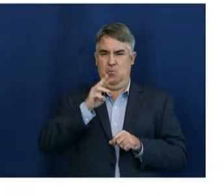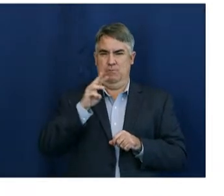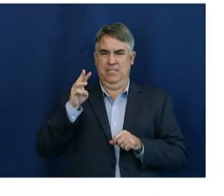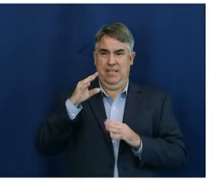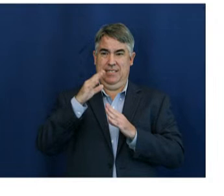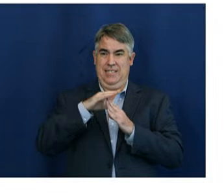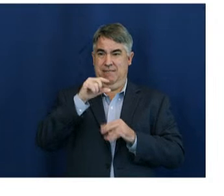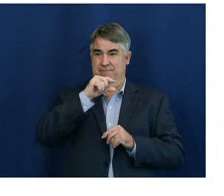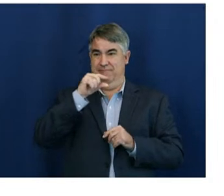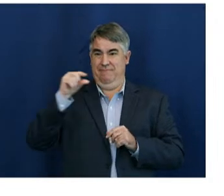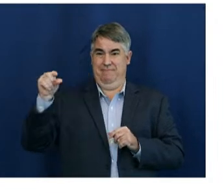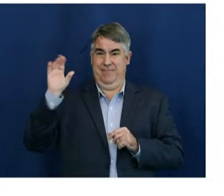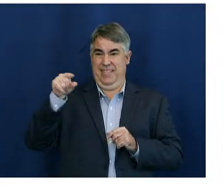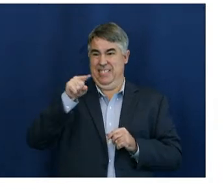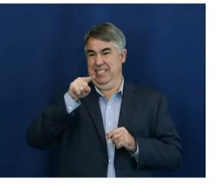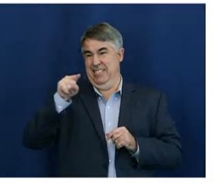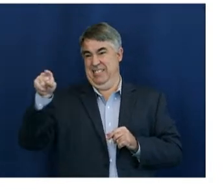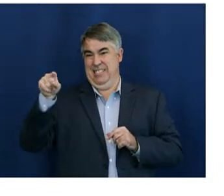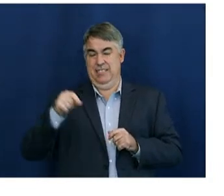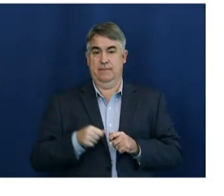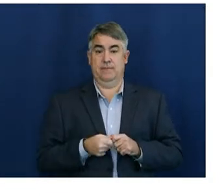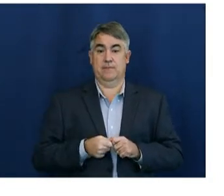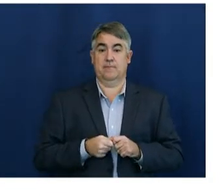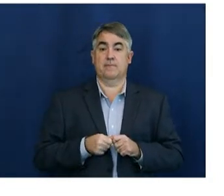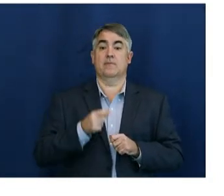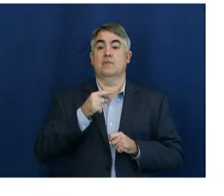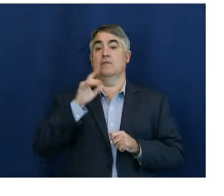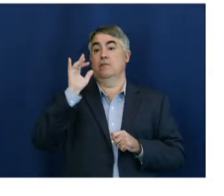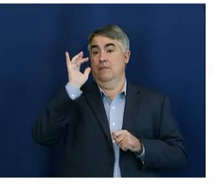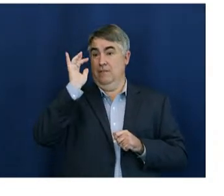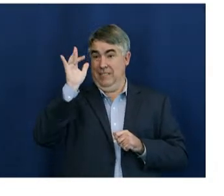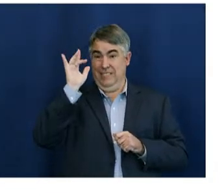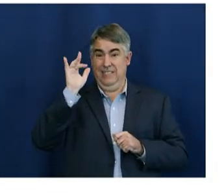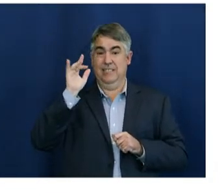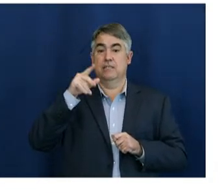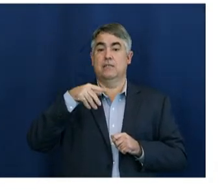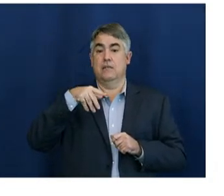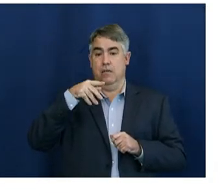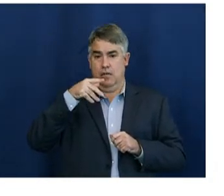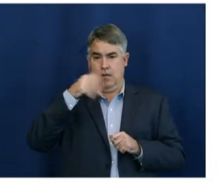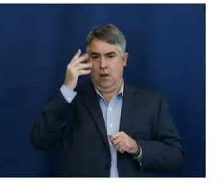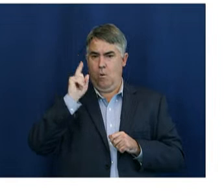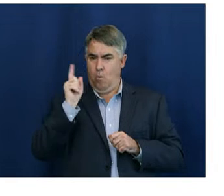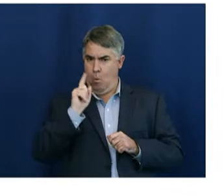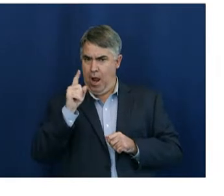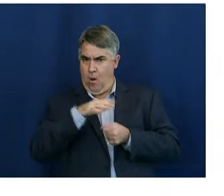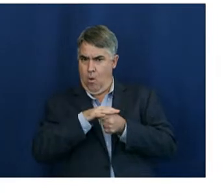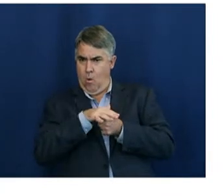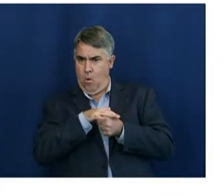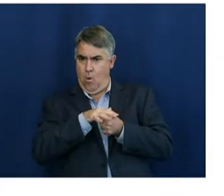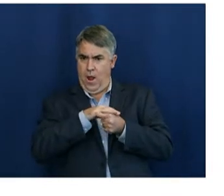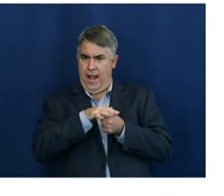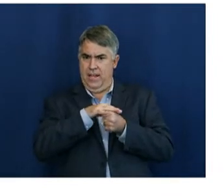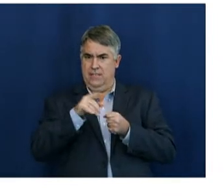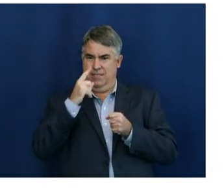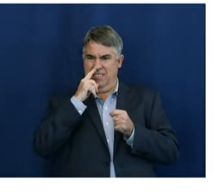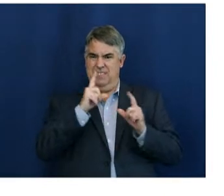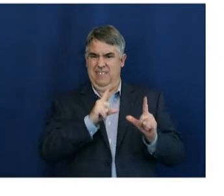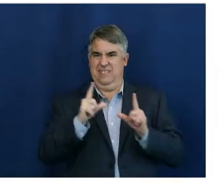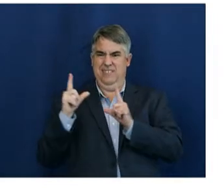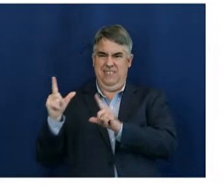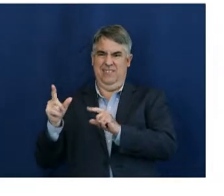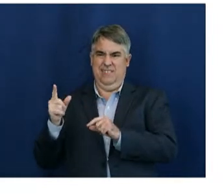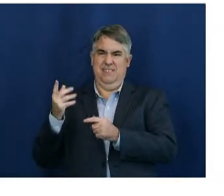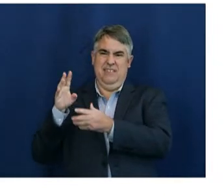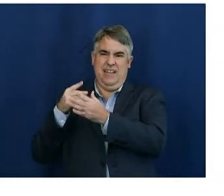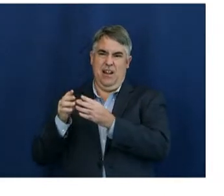vaccinationssuperstationsd.com. Once you're there, you're going to scroll down, and you now have the option to choose a vaccination site. You see those two boxes, right? And